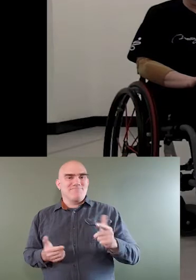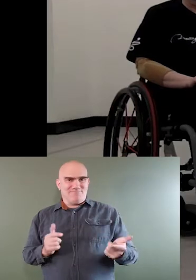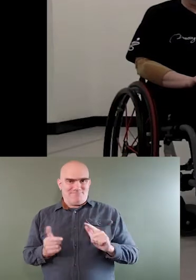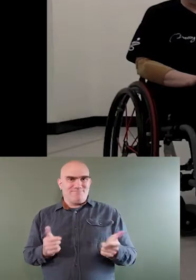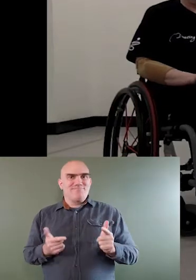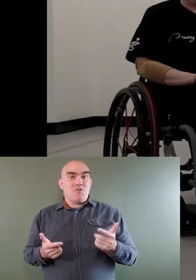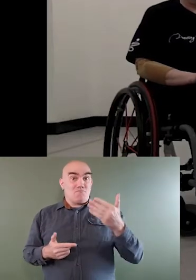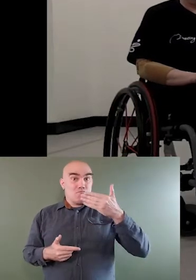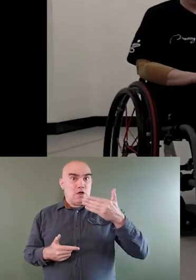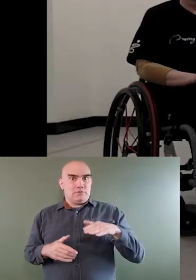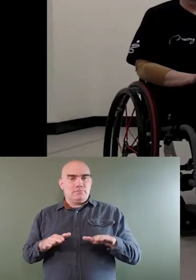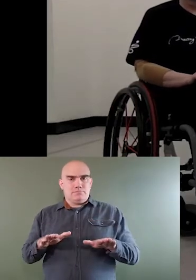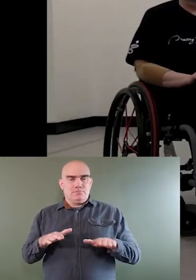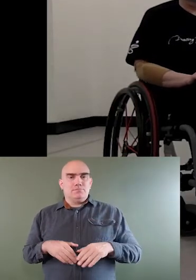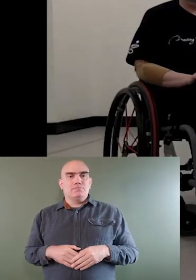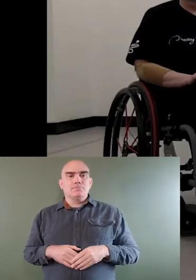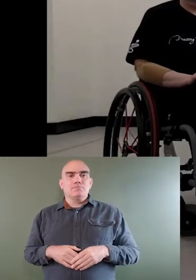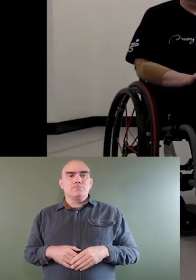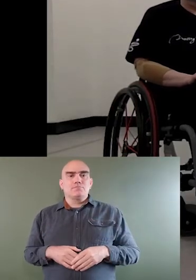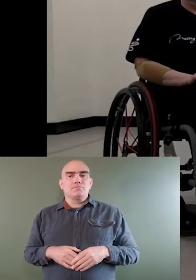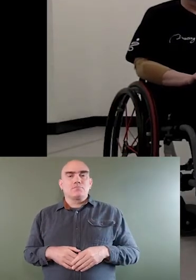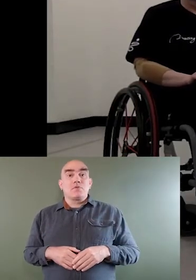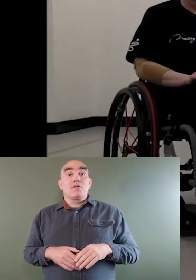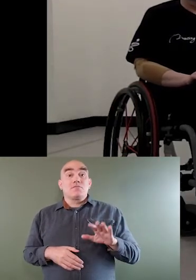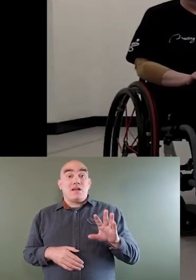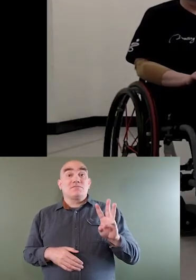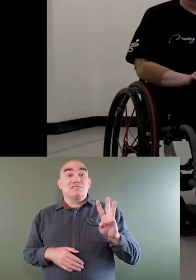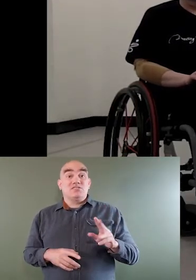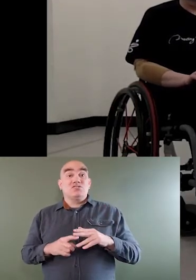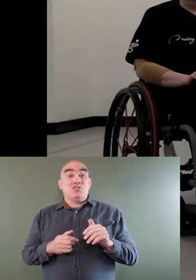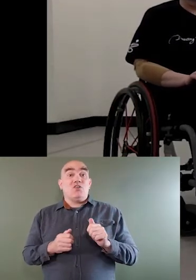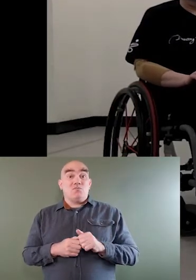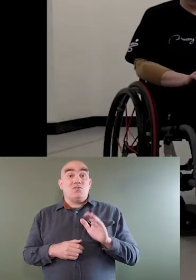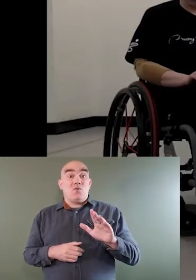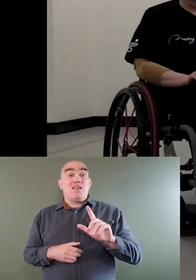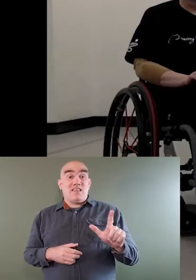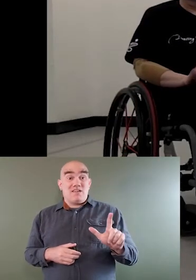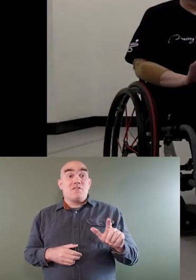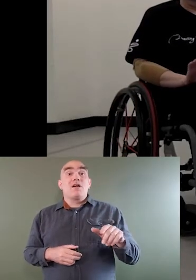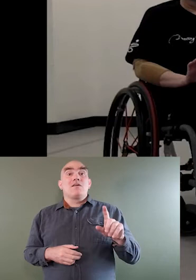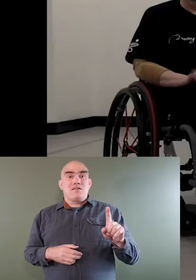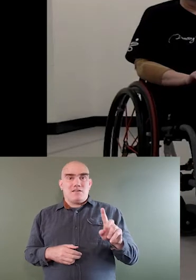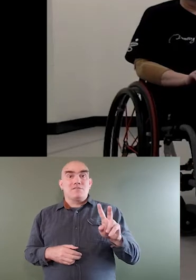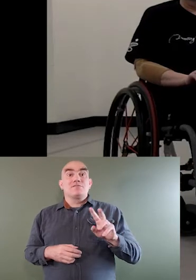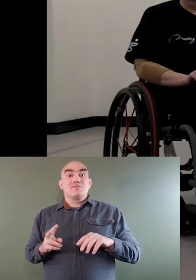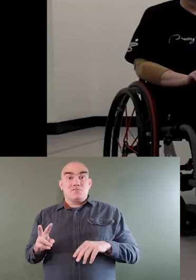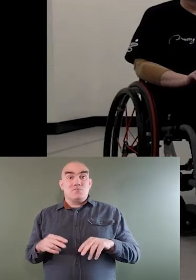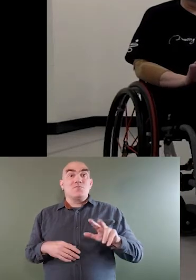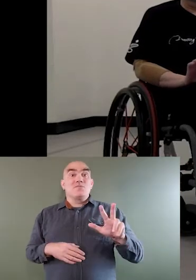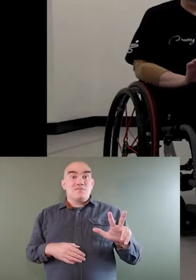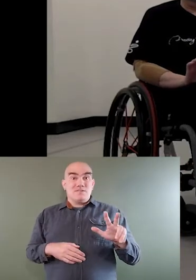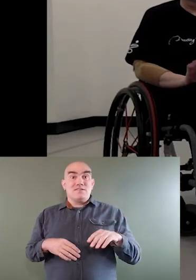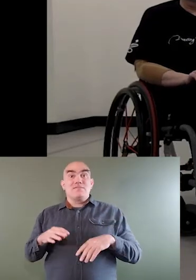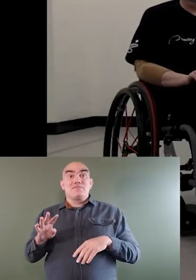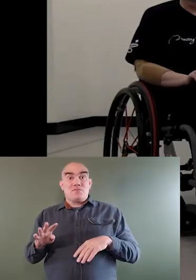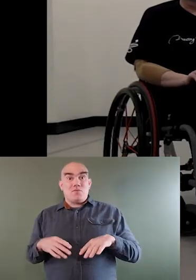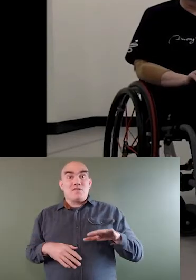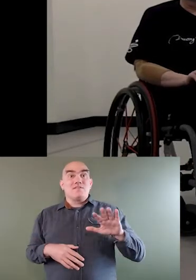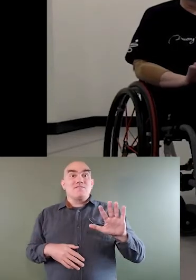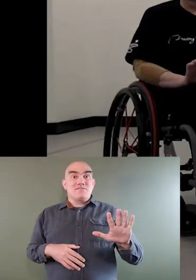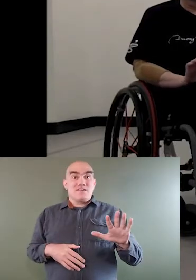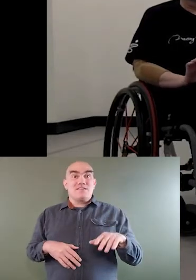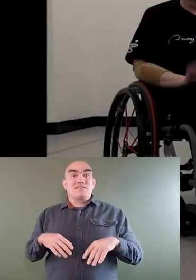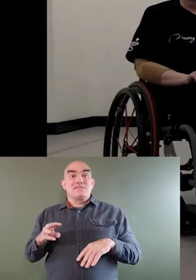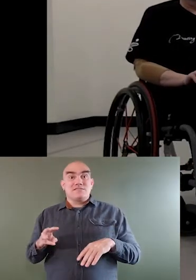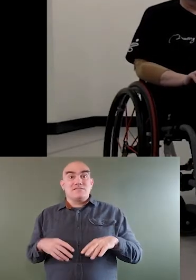fronts or toes. 5, 6, start with your left. 1, 2, 3, 4,